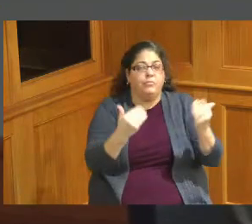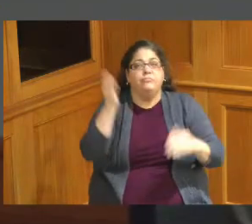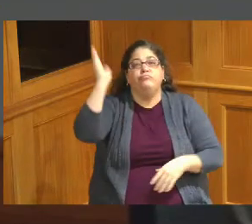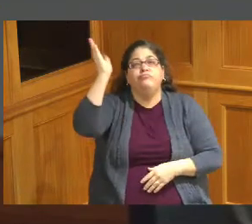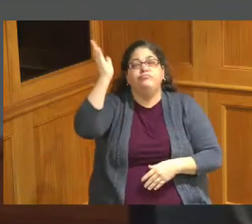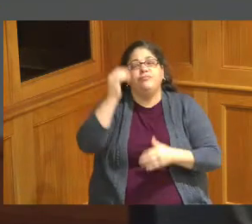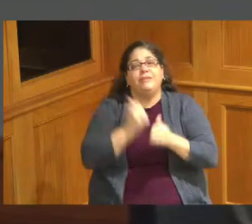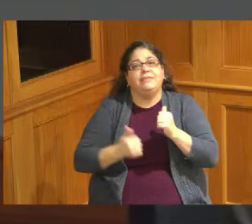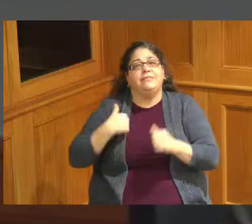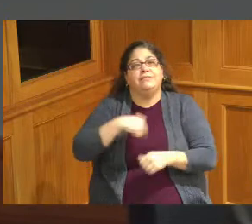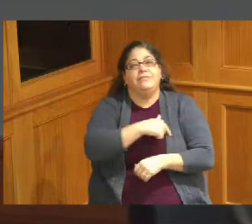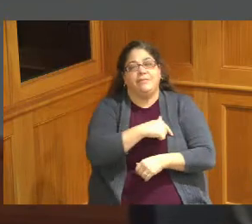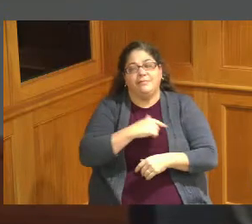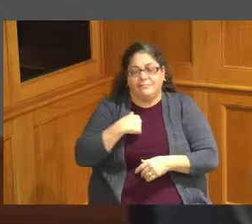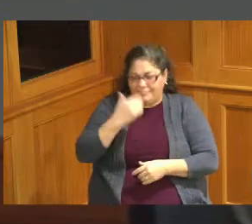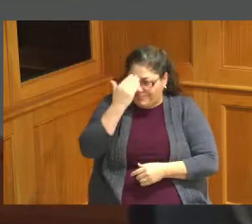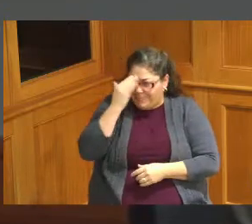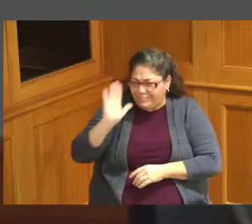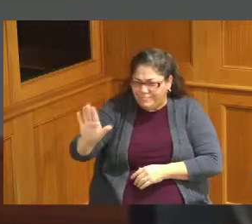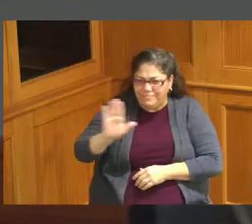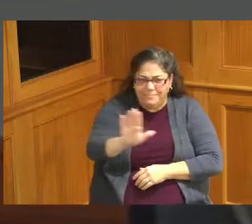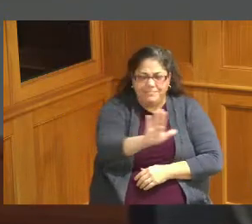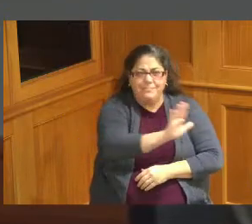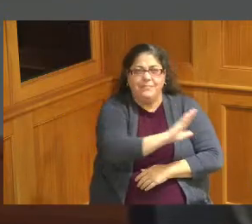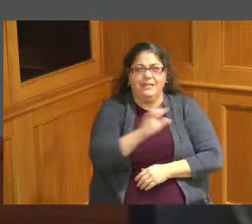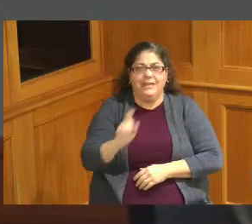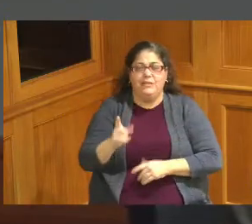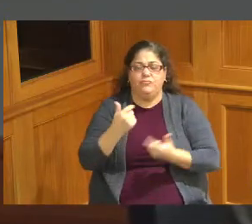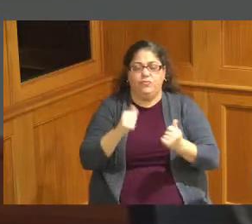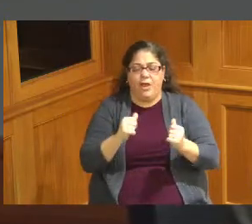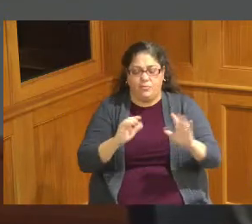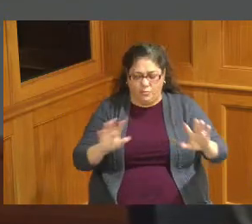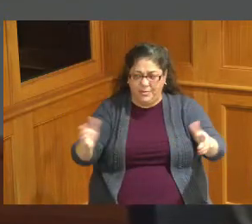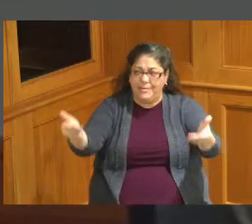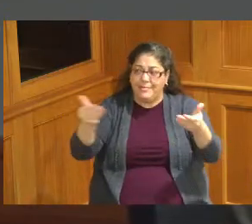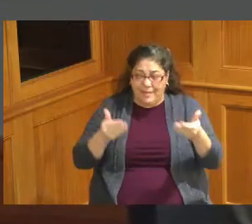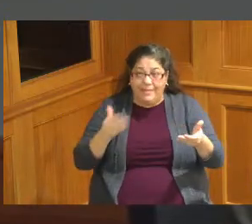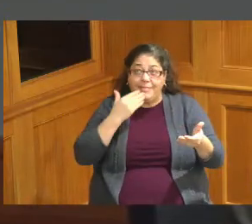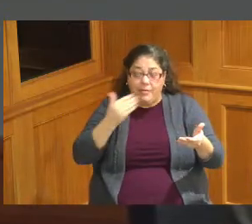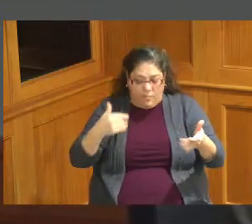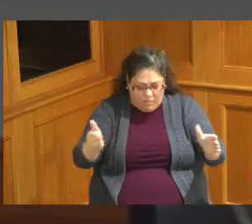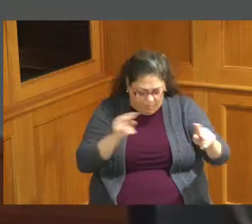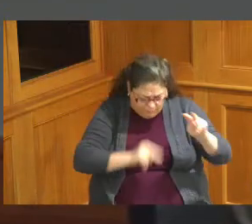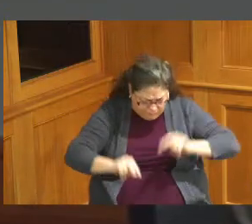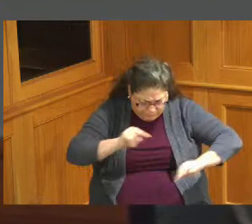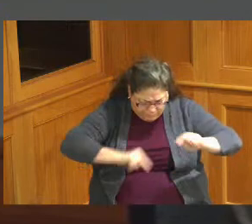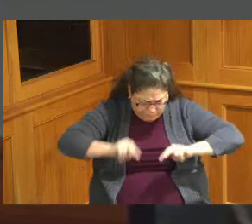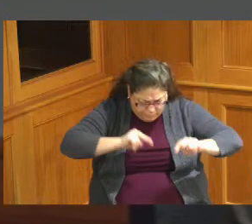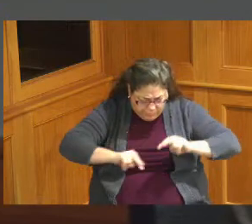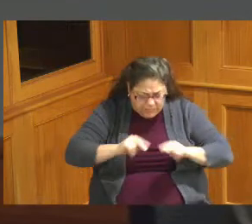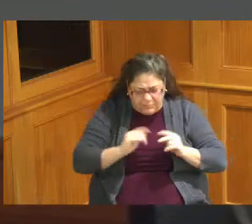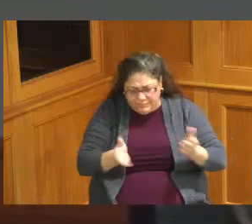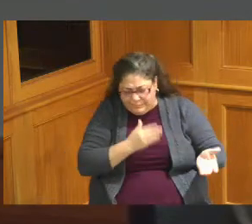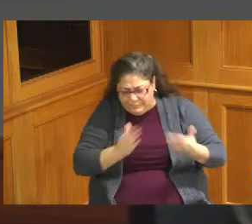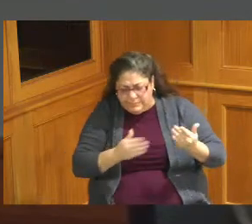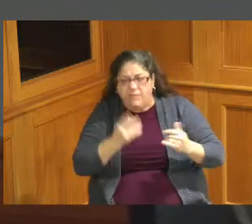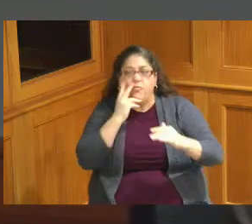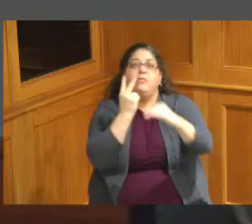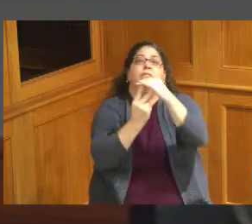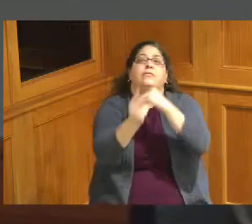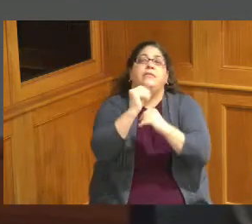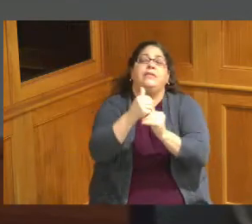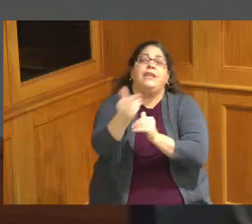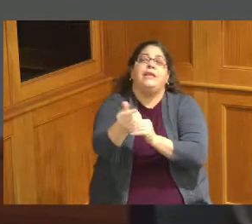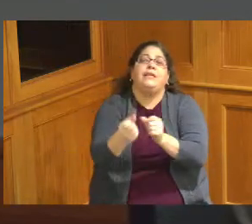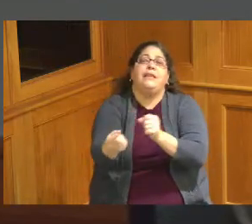be working on, and as we try to balance the budget from the revenues that we are projecting next